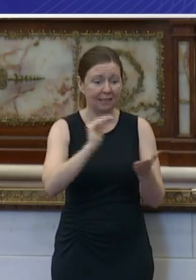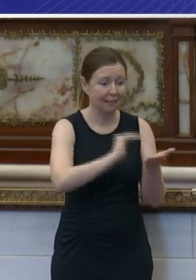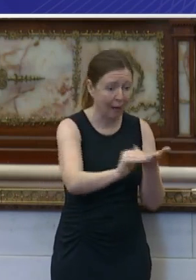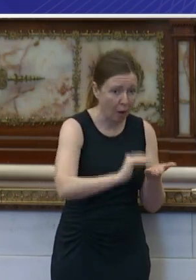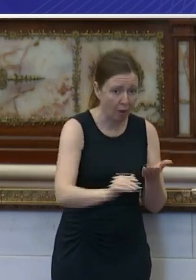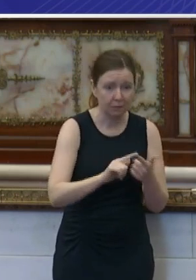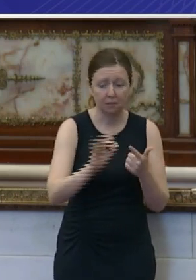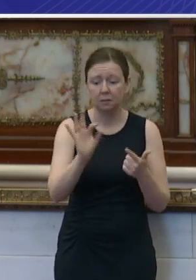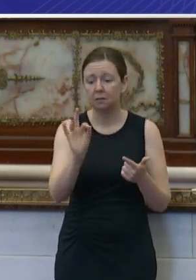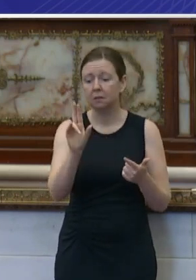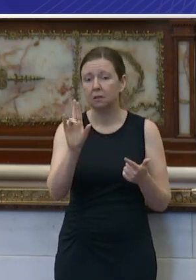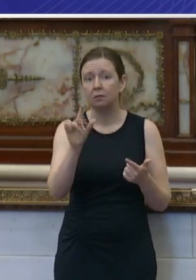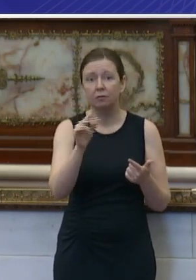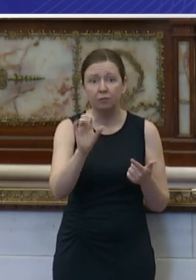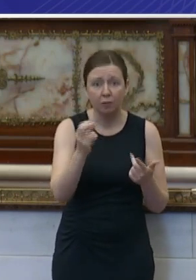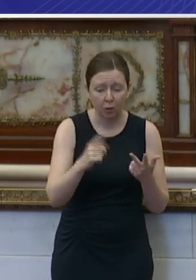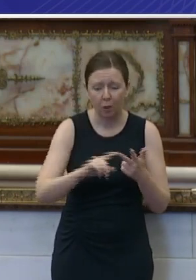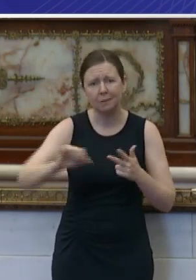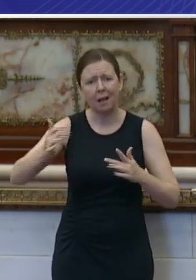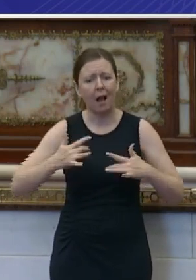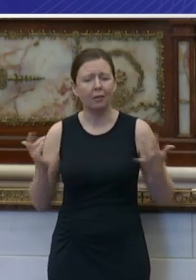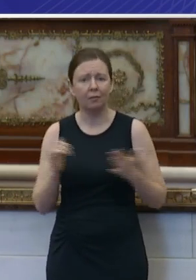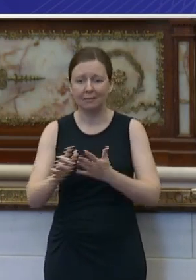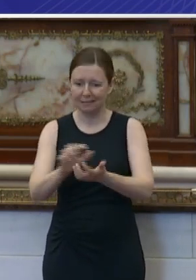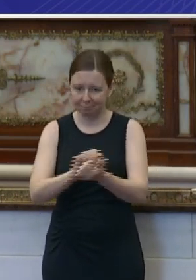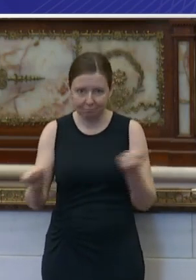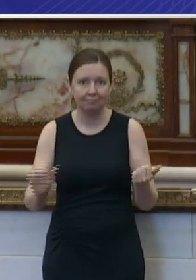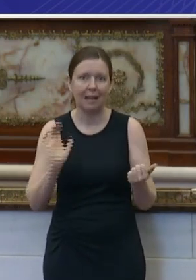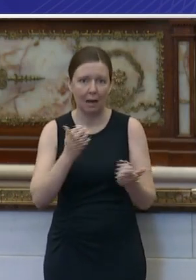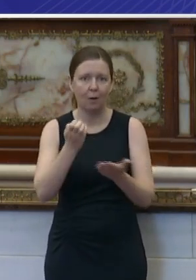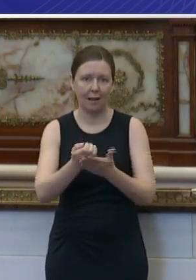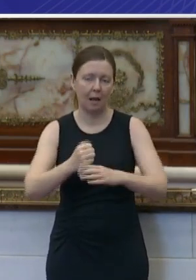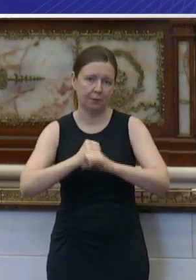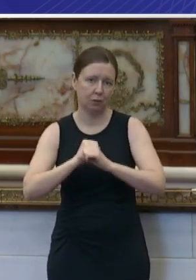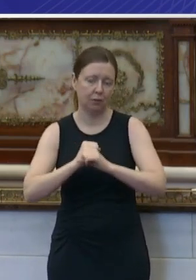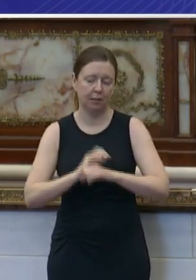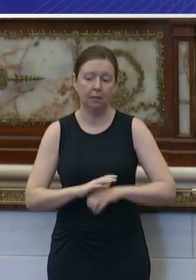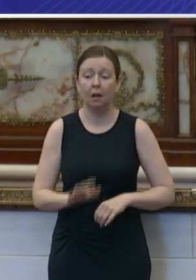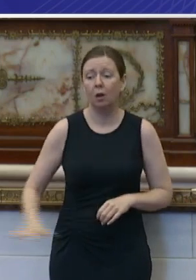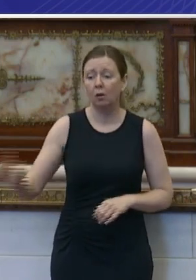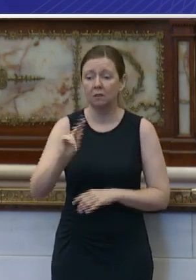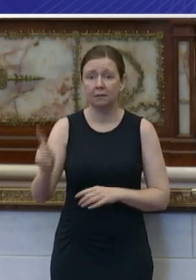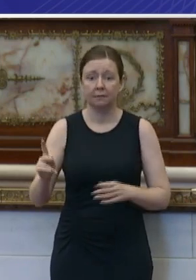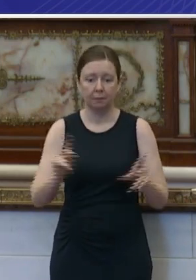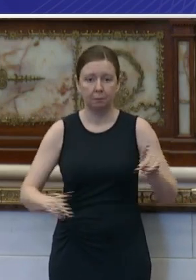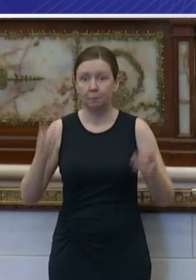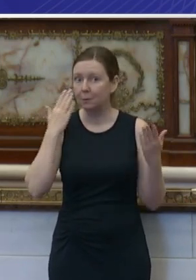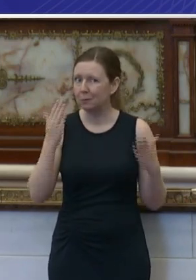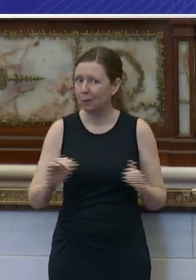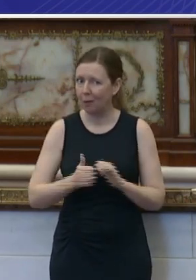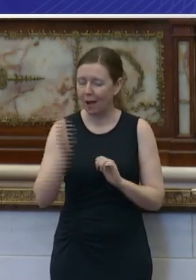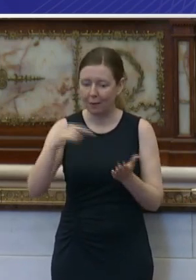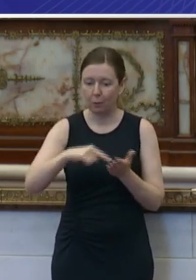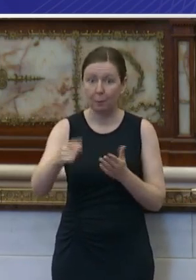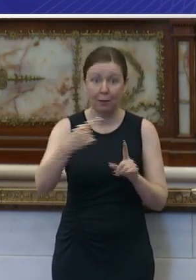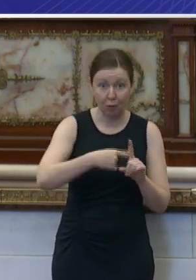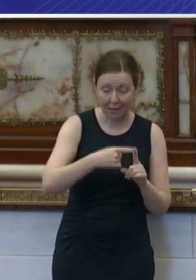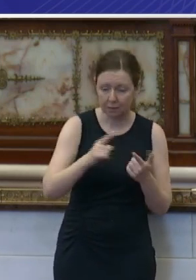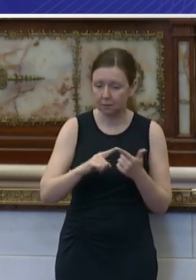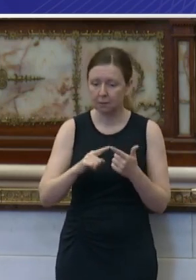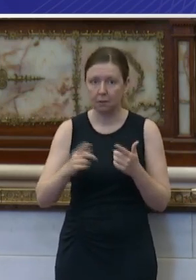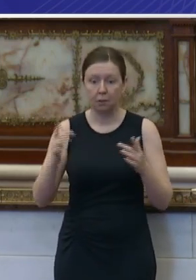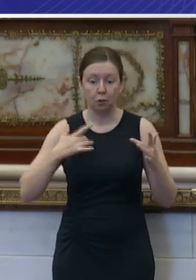other events that have severely damaged our economic security. Across Philadelphia, people suddenly don't know how they will pay their rent. They're